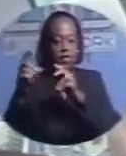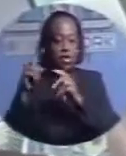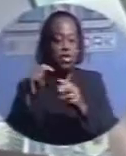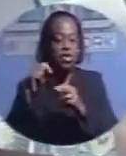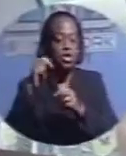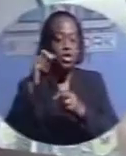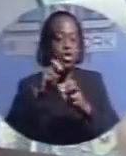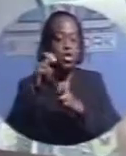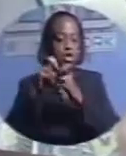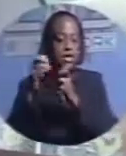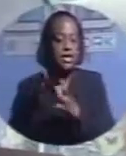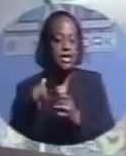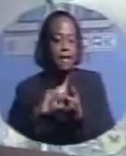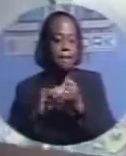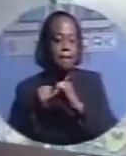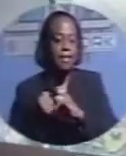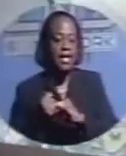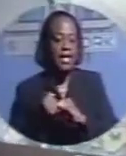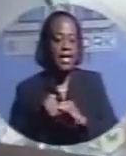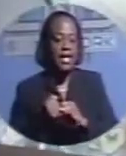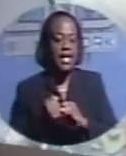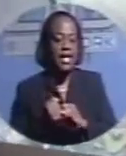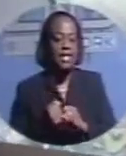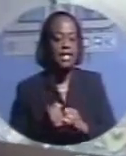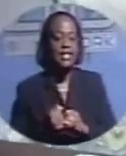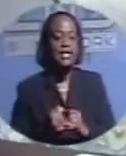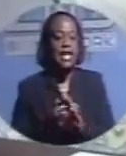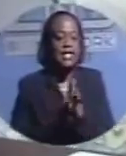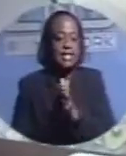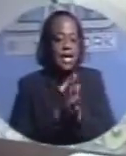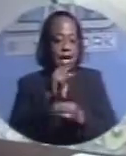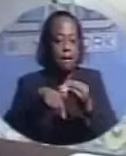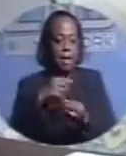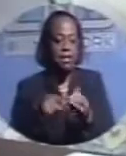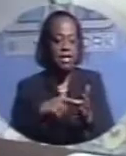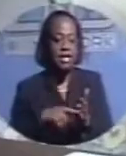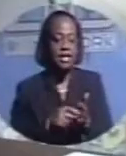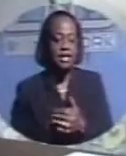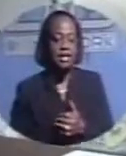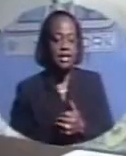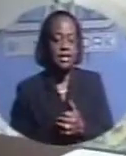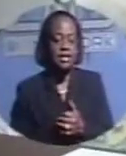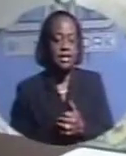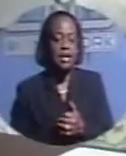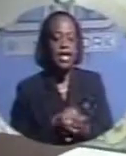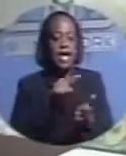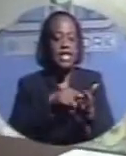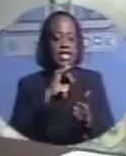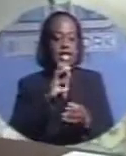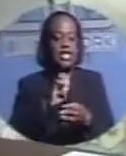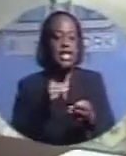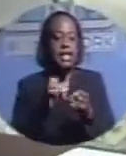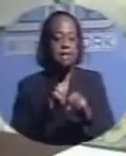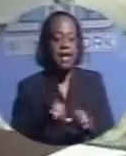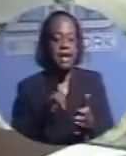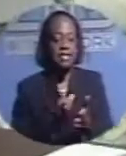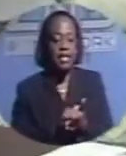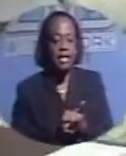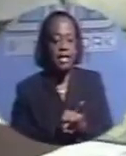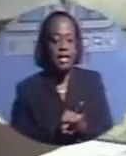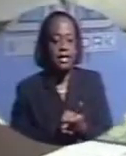Opti National Championships this weekend because it's an event that actually is a prelude to